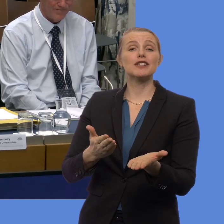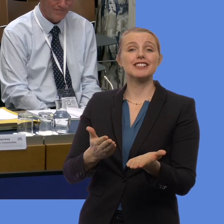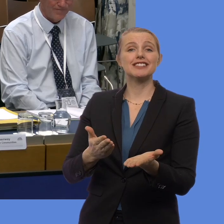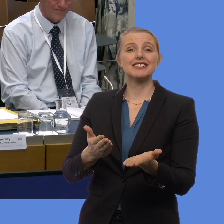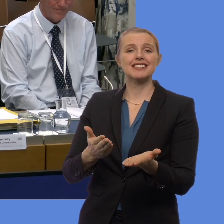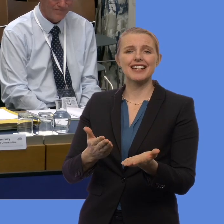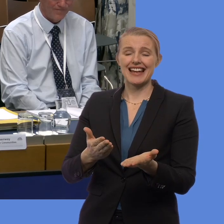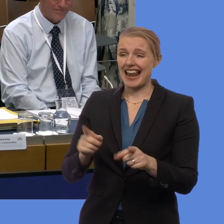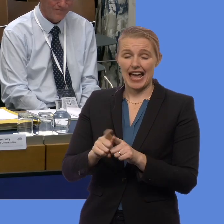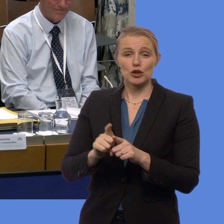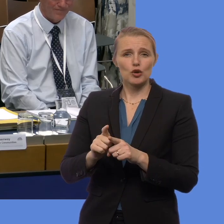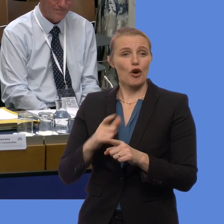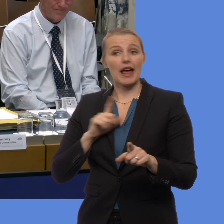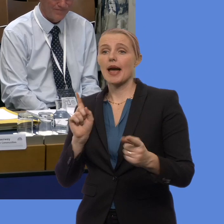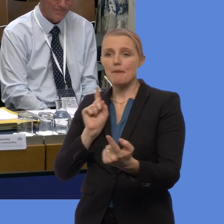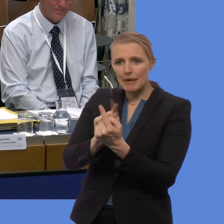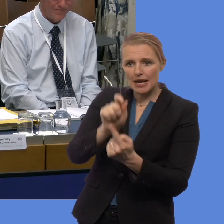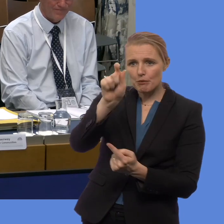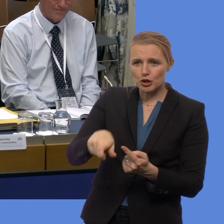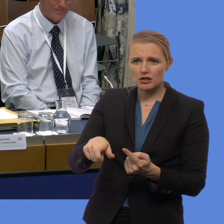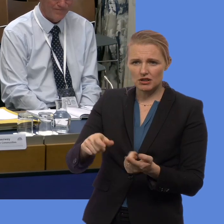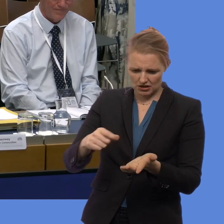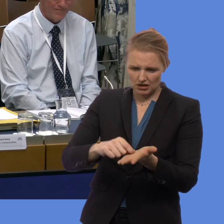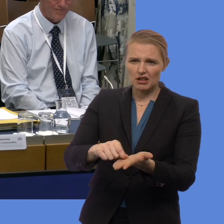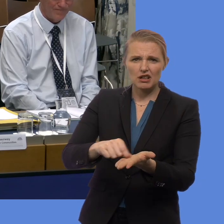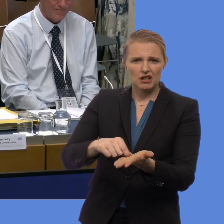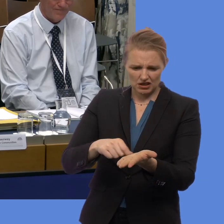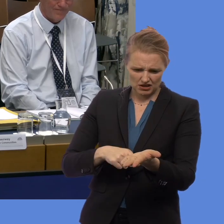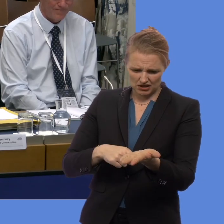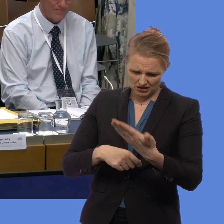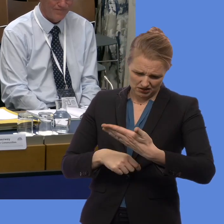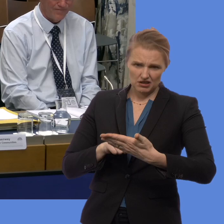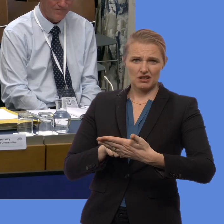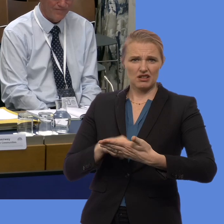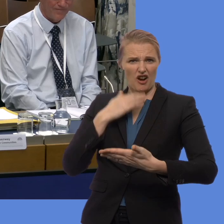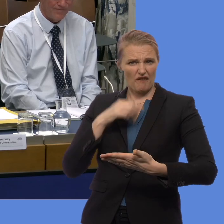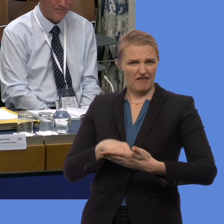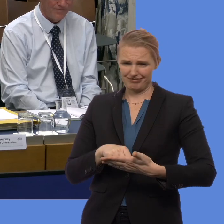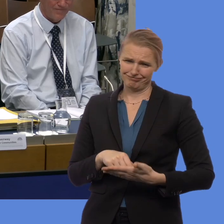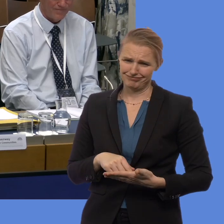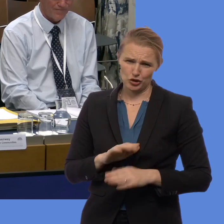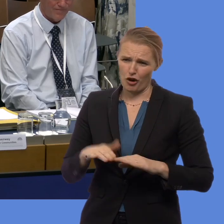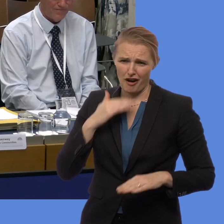along the bottom of a screen meets their needs. It doesn't. All the evidence is it doesn't.